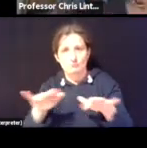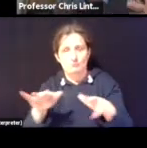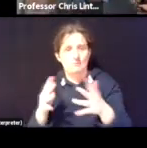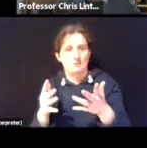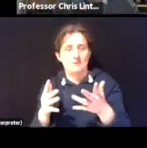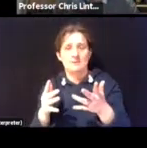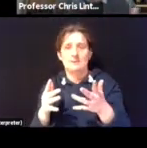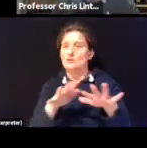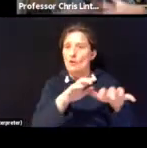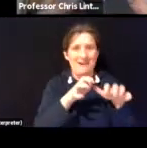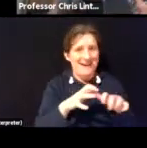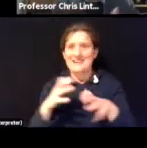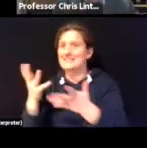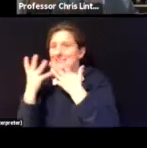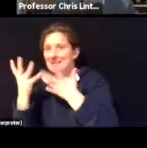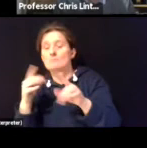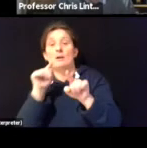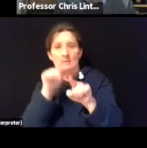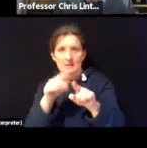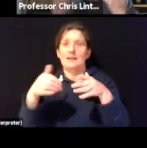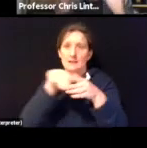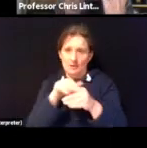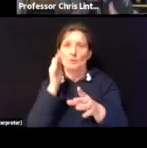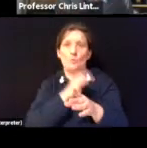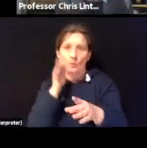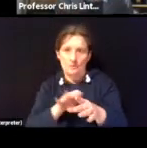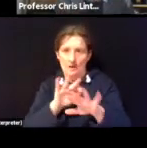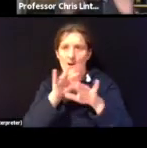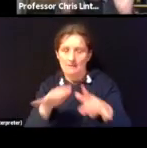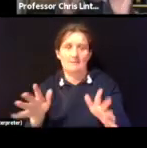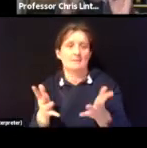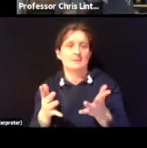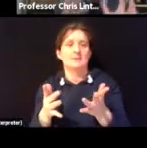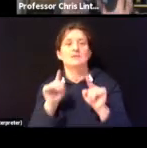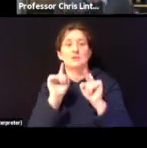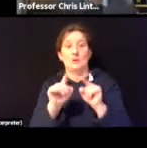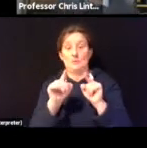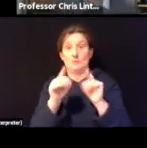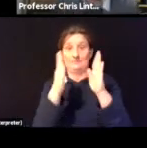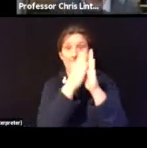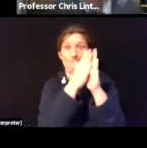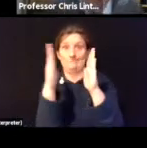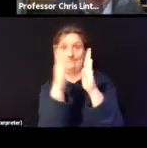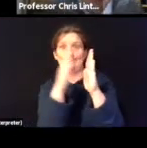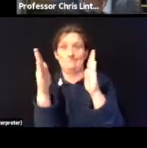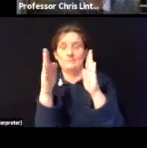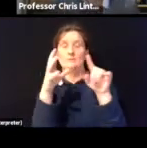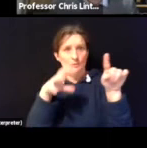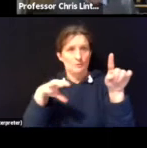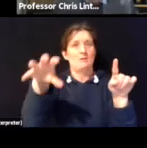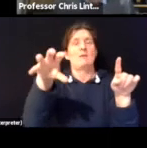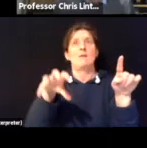atmosphere and composition and all the rest of it, as well as on the star. So if you're in the Ecclewatts zone, you know that a truly Earth-like